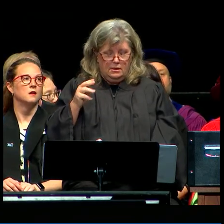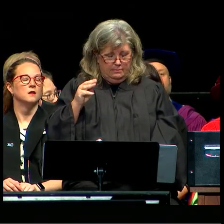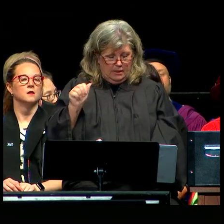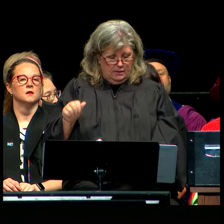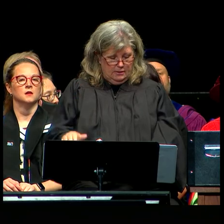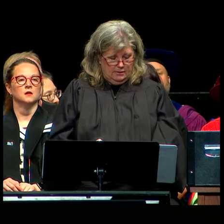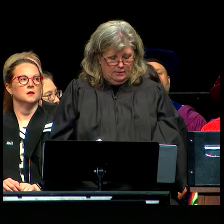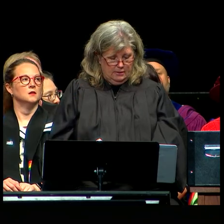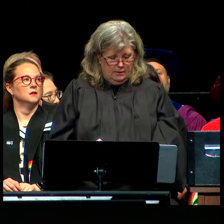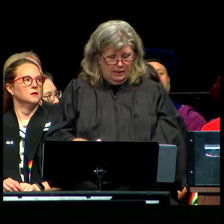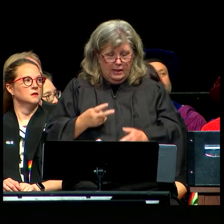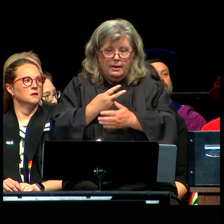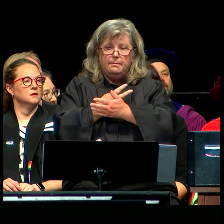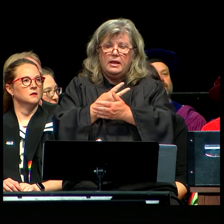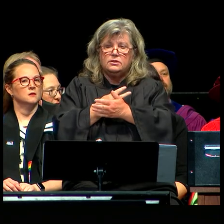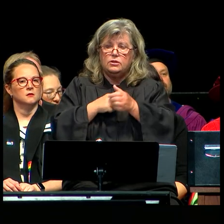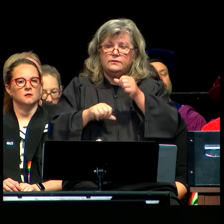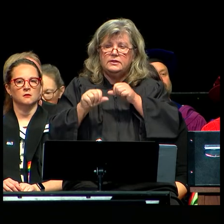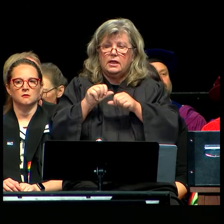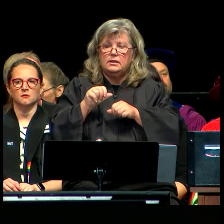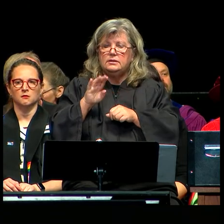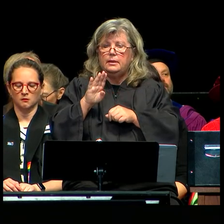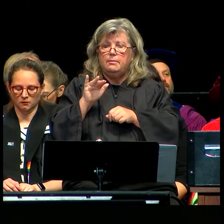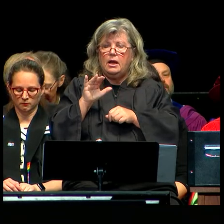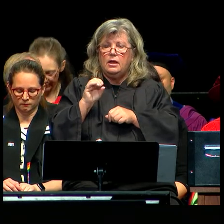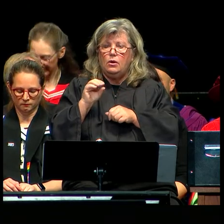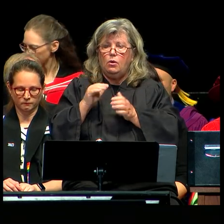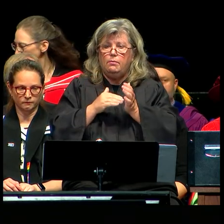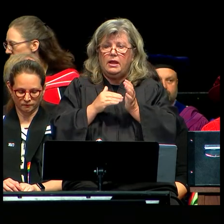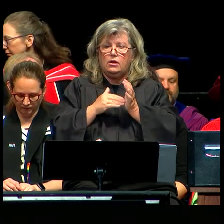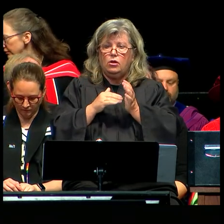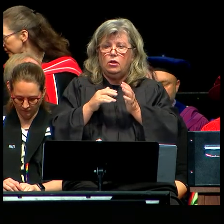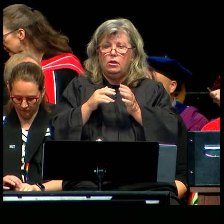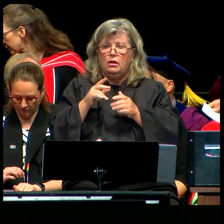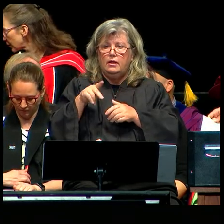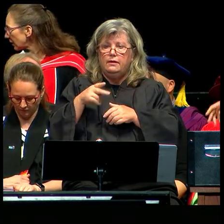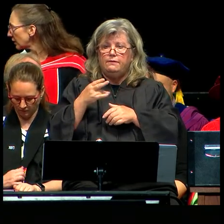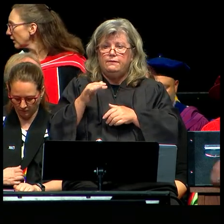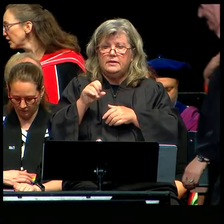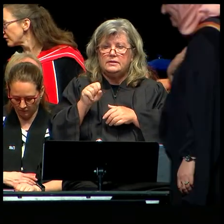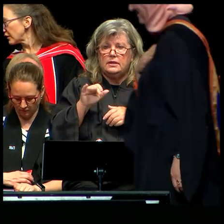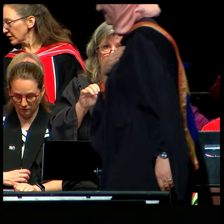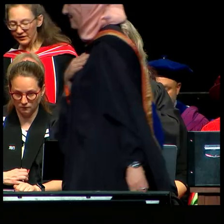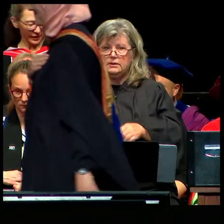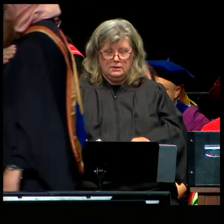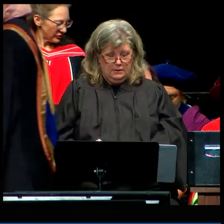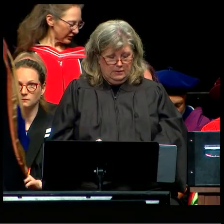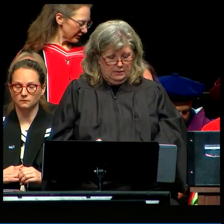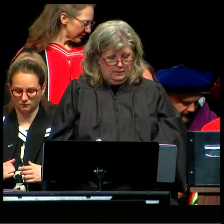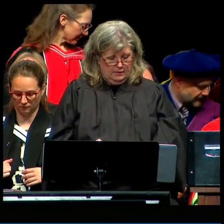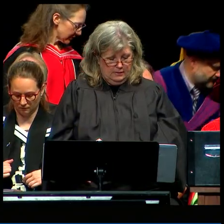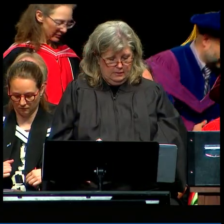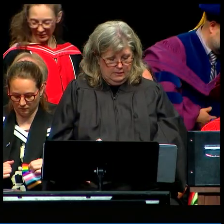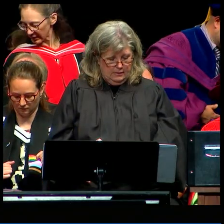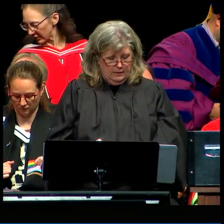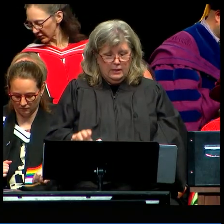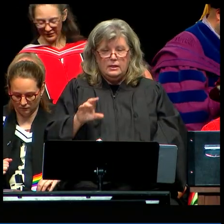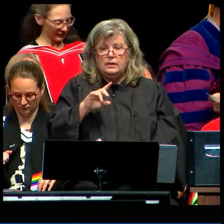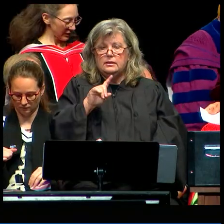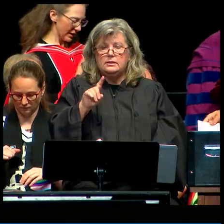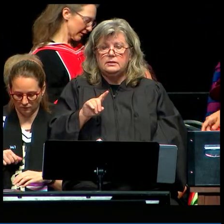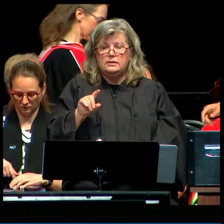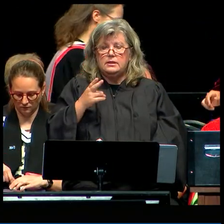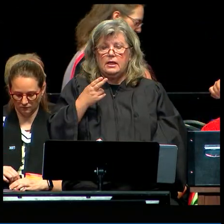Master of Science in Biomedical Physics. Zahida Garua.